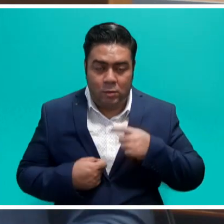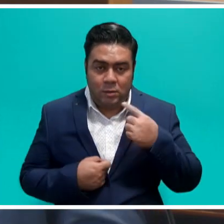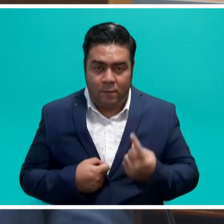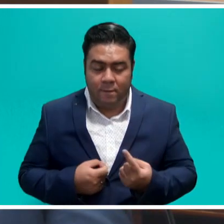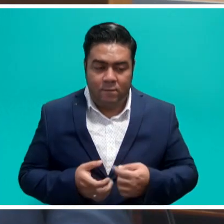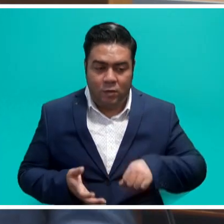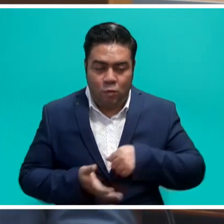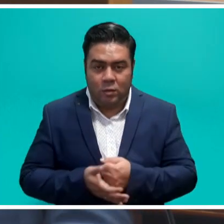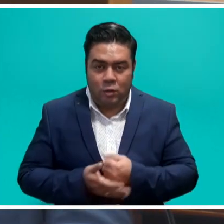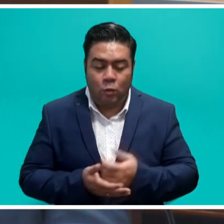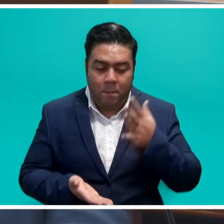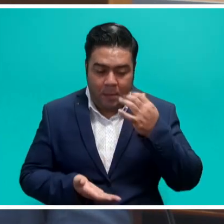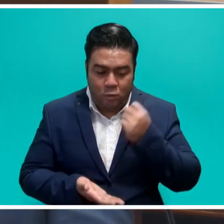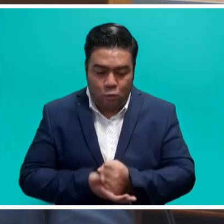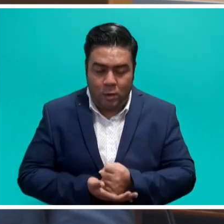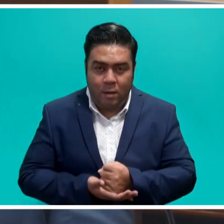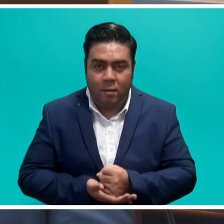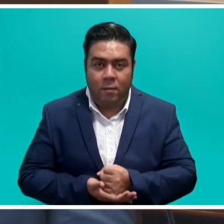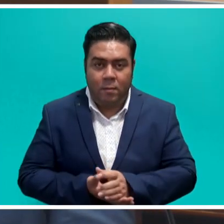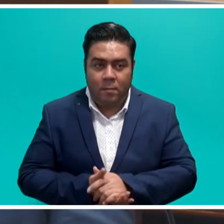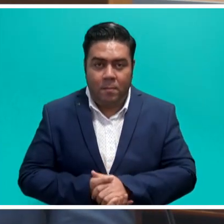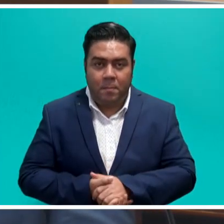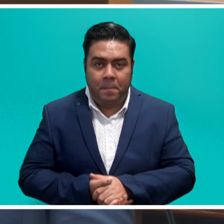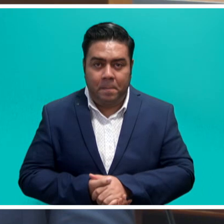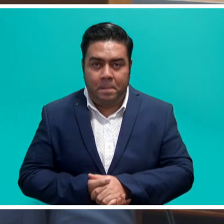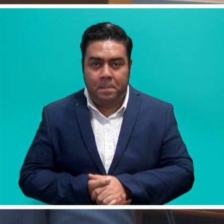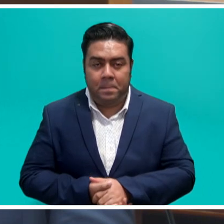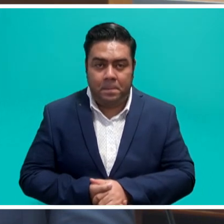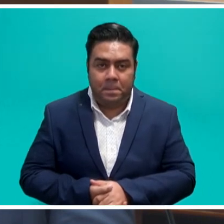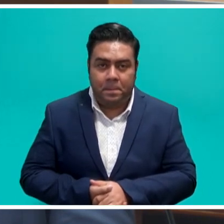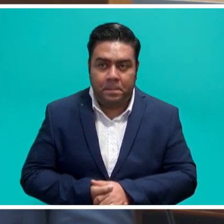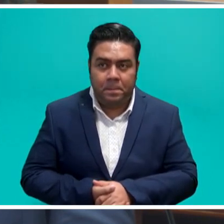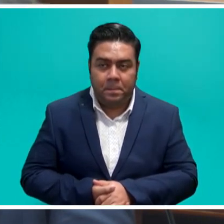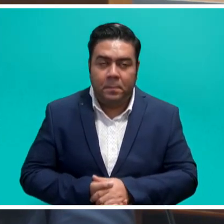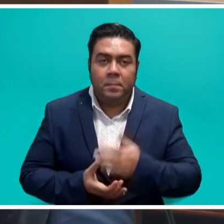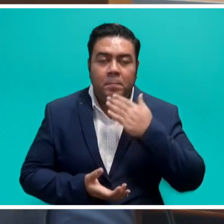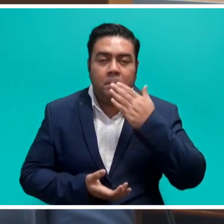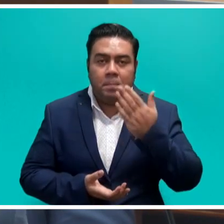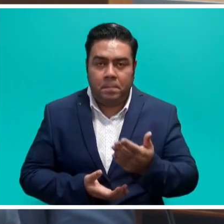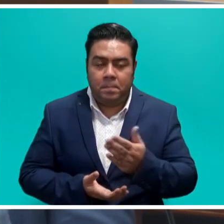and we'll make sure this year's crushing becomes a very smooth flowing vinaka.